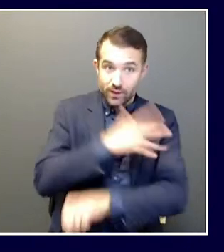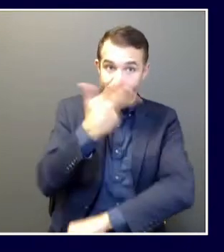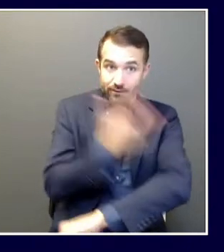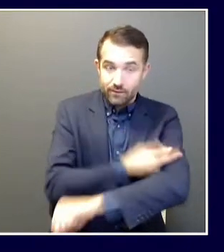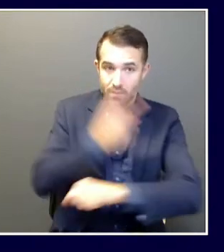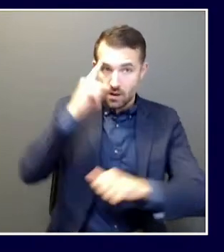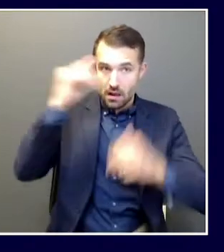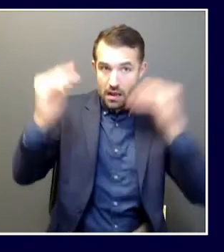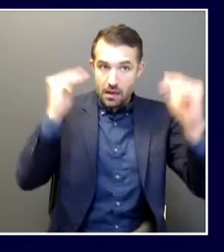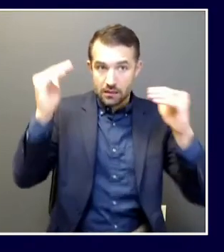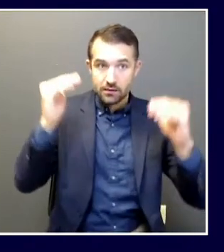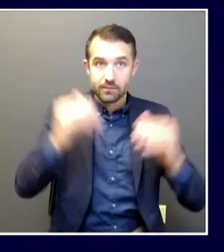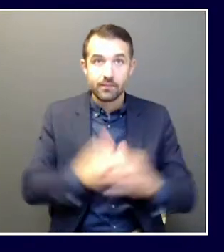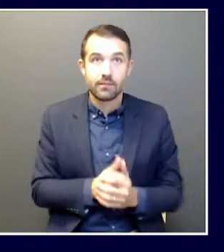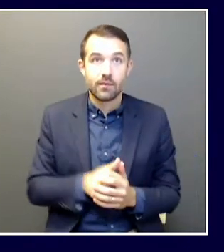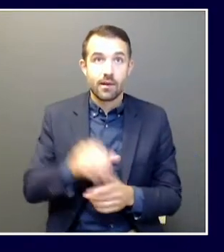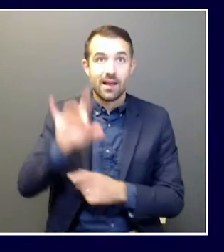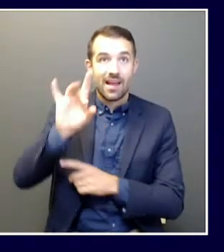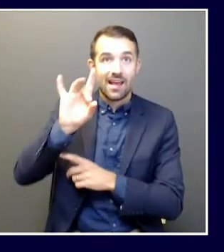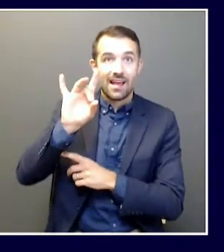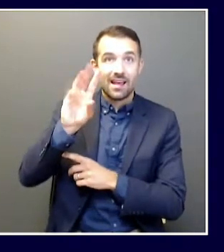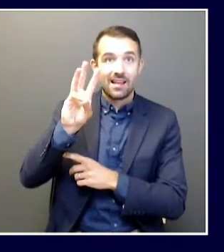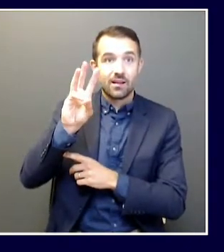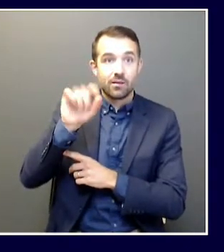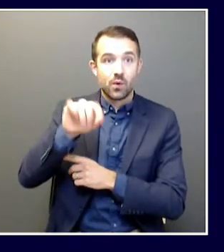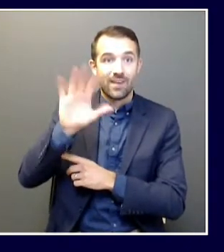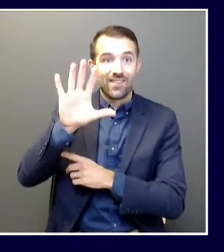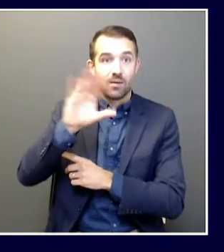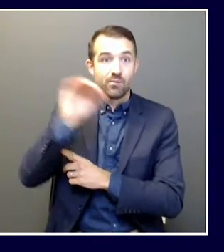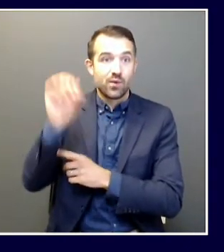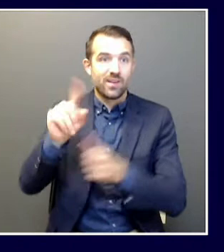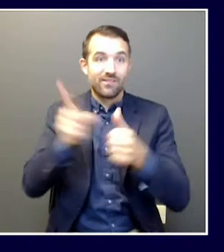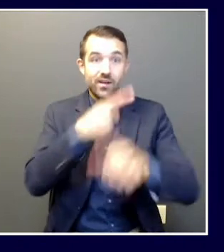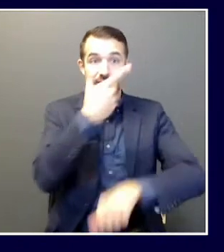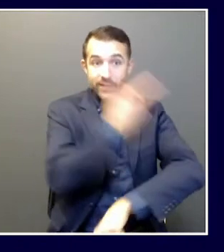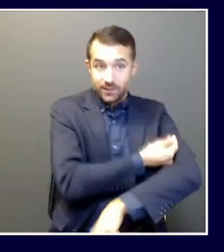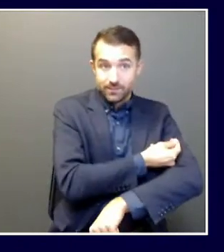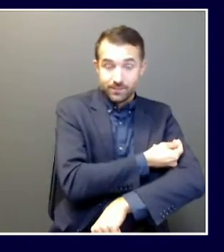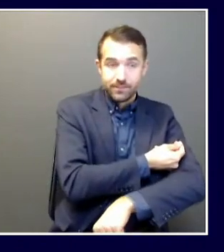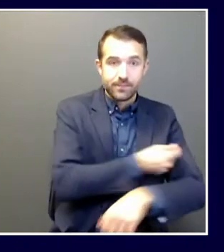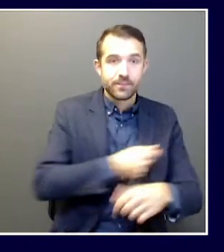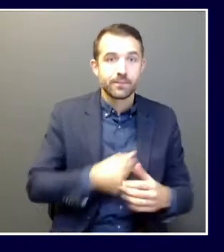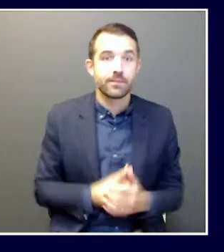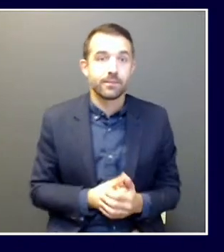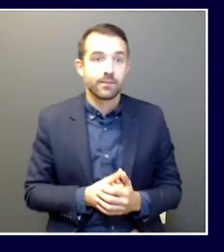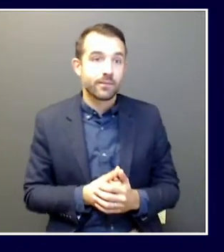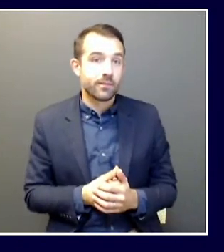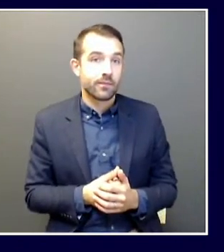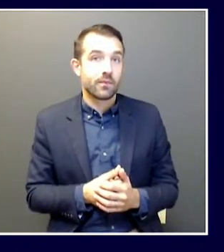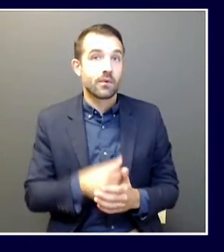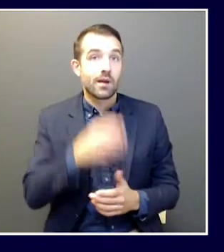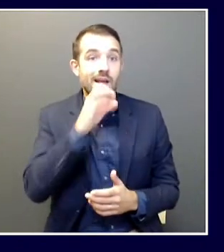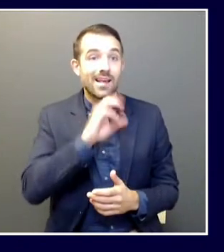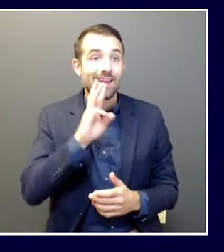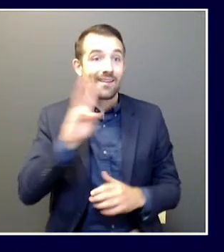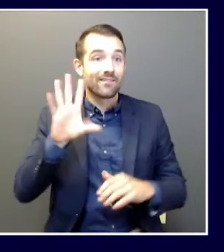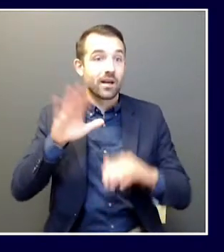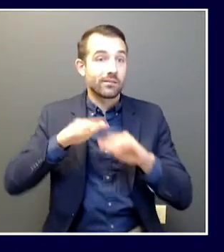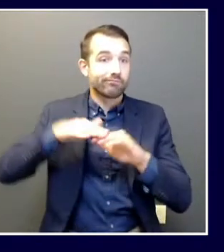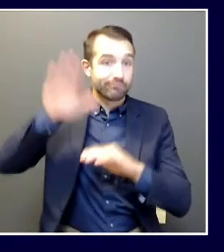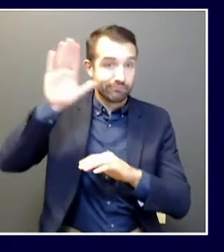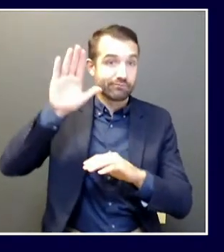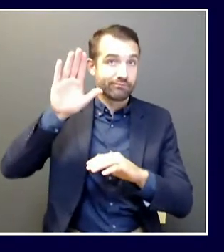86.5% have had their first dose. And now let's zero in on Mainers 65 and older.